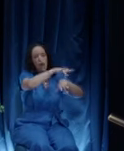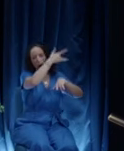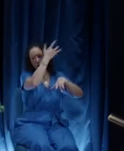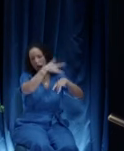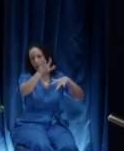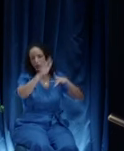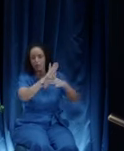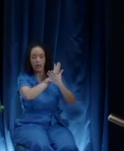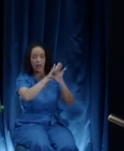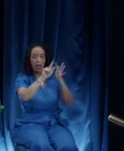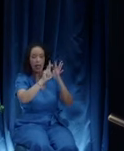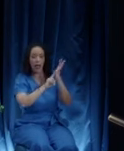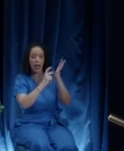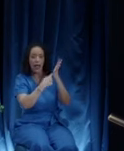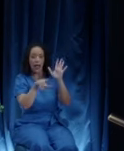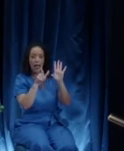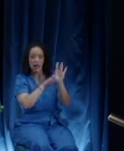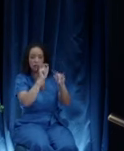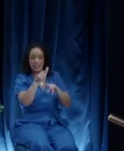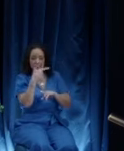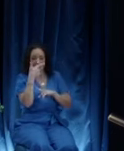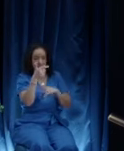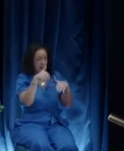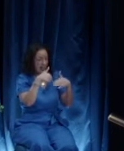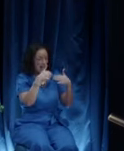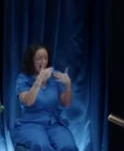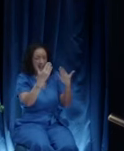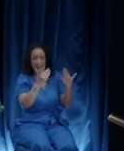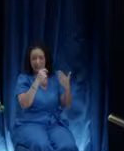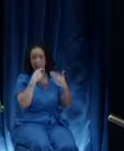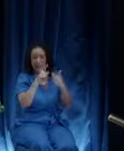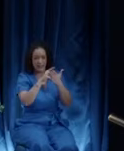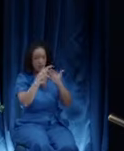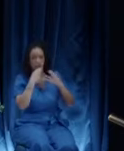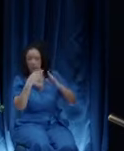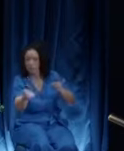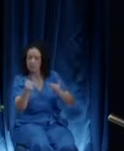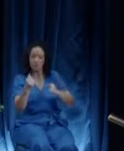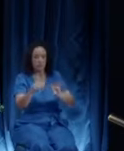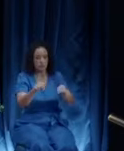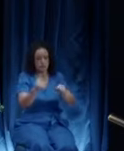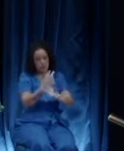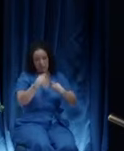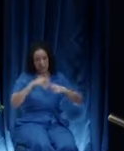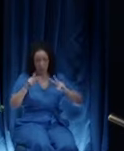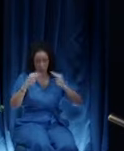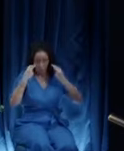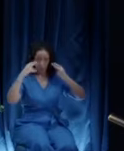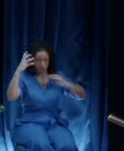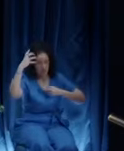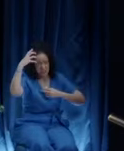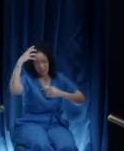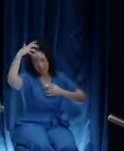he's a usurper, really. So frankly, anything that's going to make him look as legitimate as possible, hell yes, please. We like